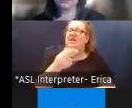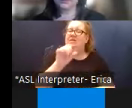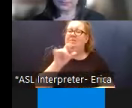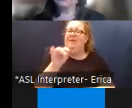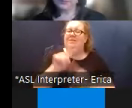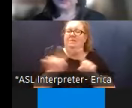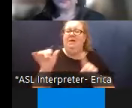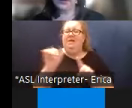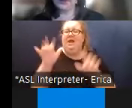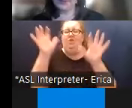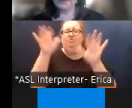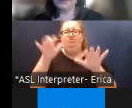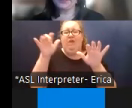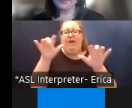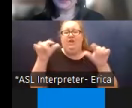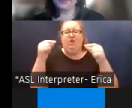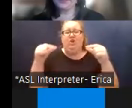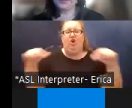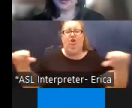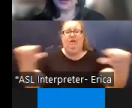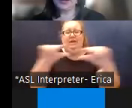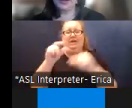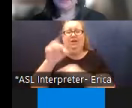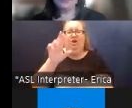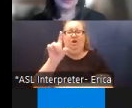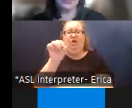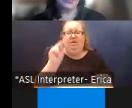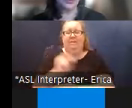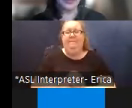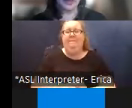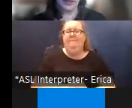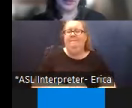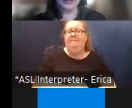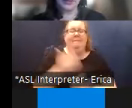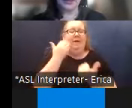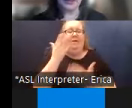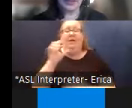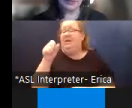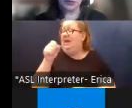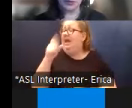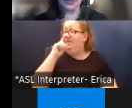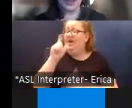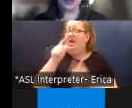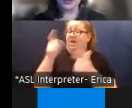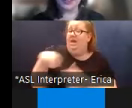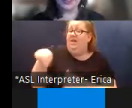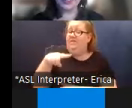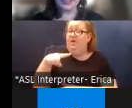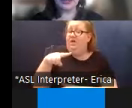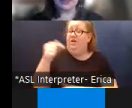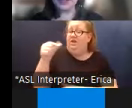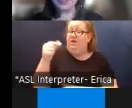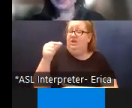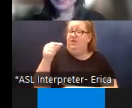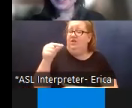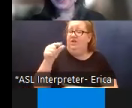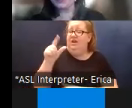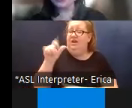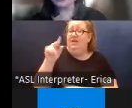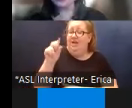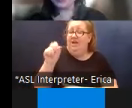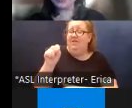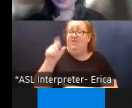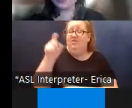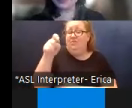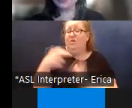know. Yeah. I don't know. Yeah, no, I think a lot of those green lines are intended to represent,